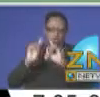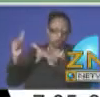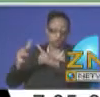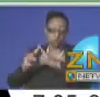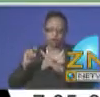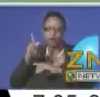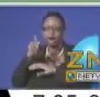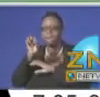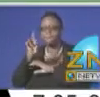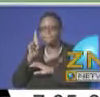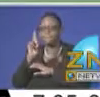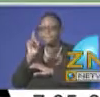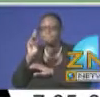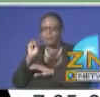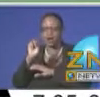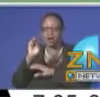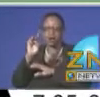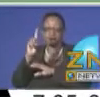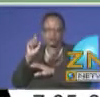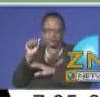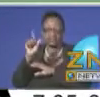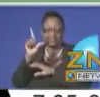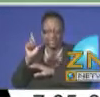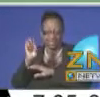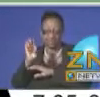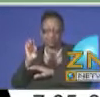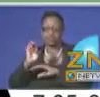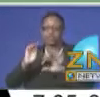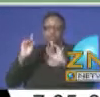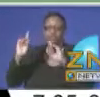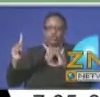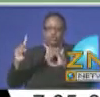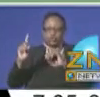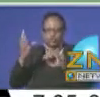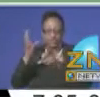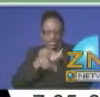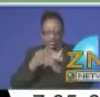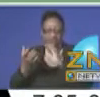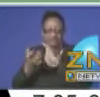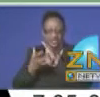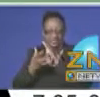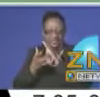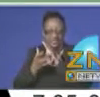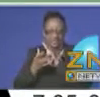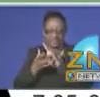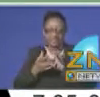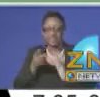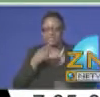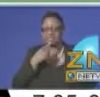and the Airport Administration Building in Freeport. The closure of these ticket offices will save the airline an estimated